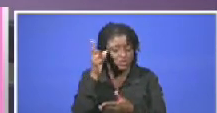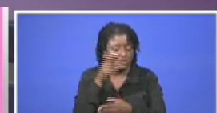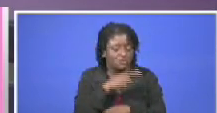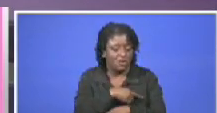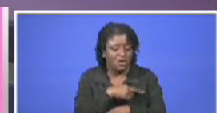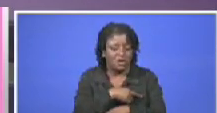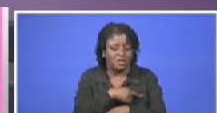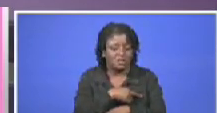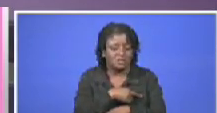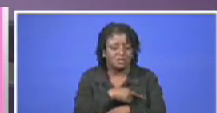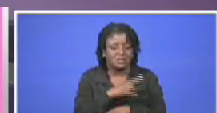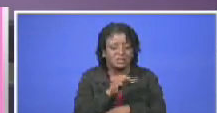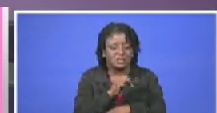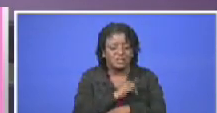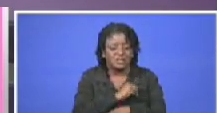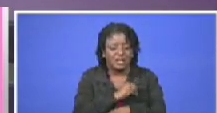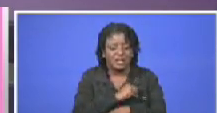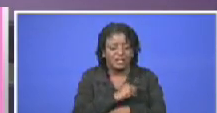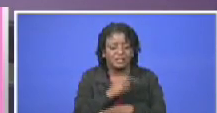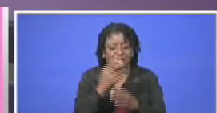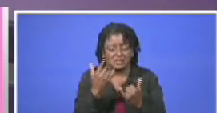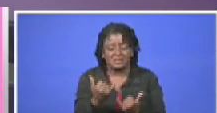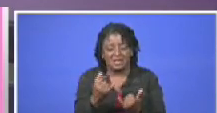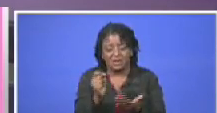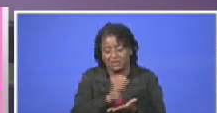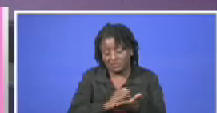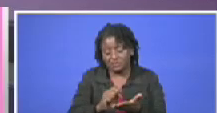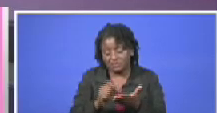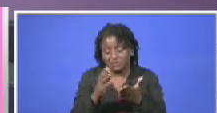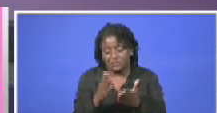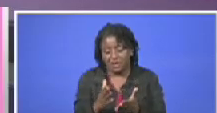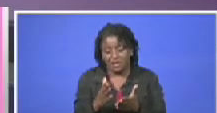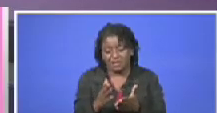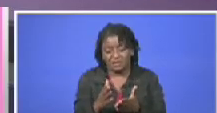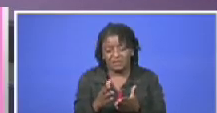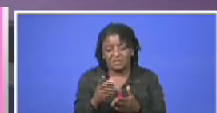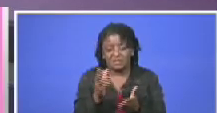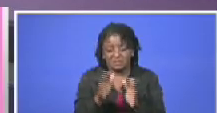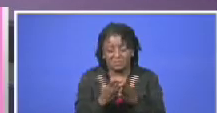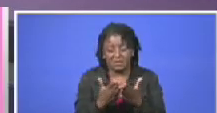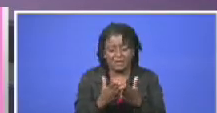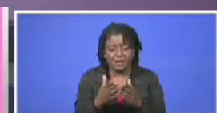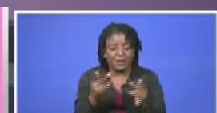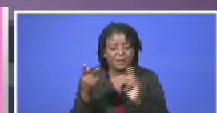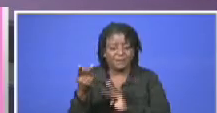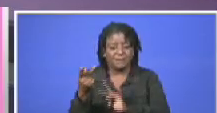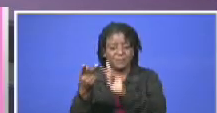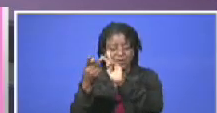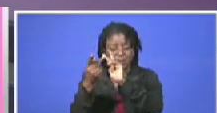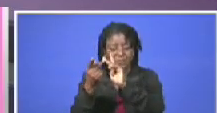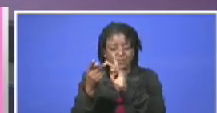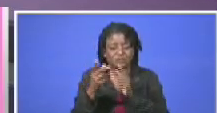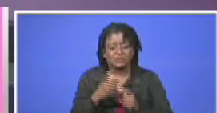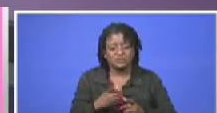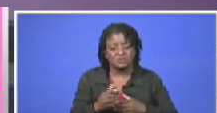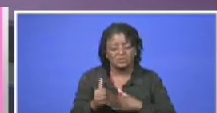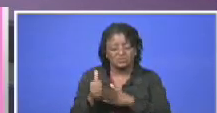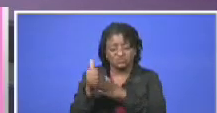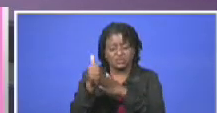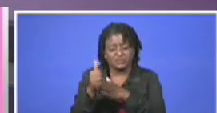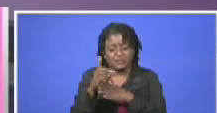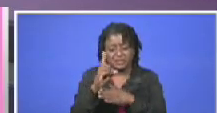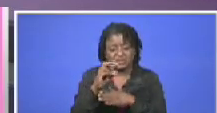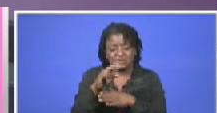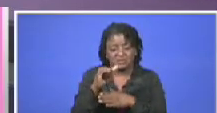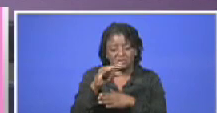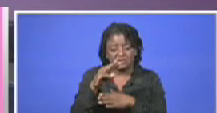guard has now added the title of author to his resume. His book, entitled Purpose Driven, details his journey from the Bahamas to playing major